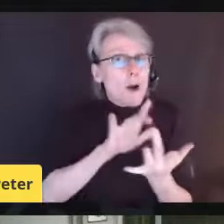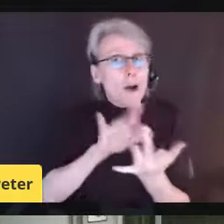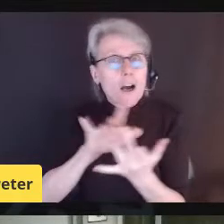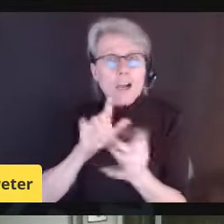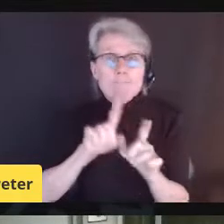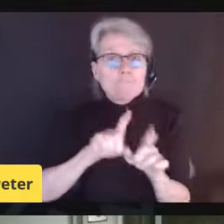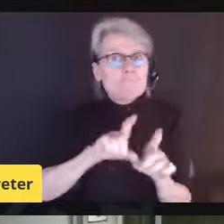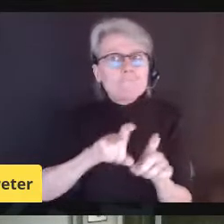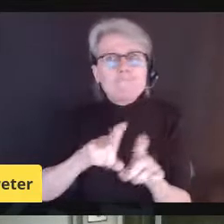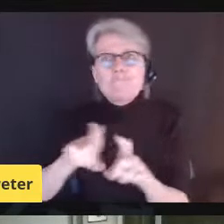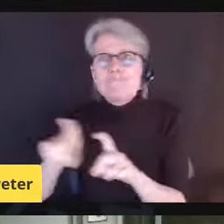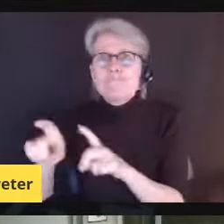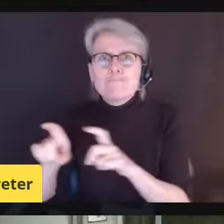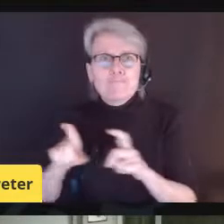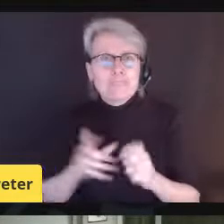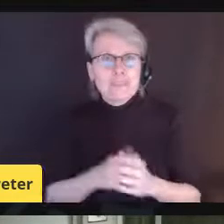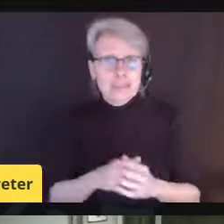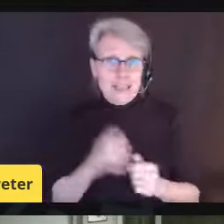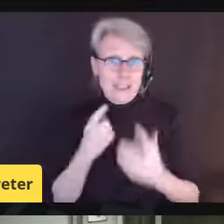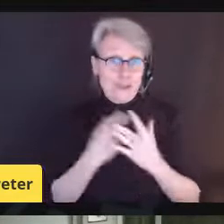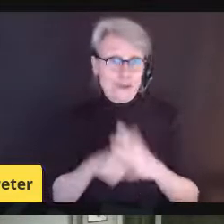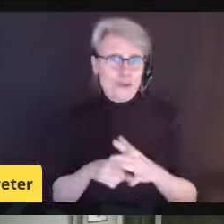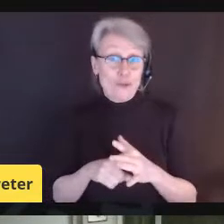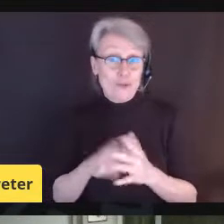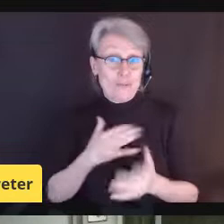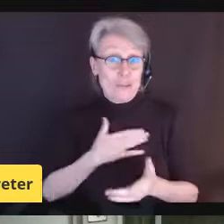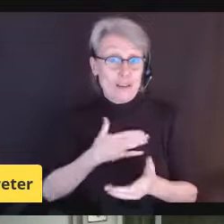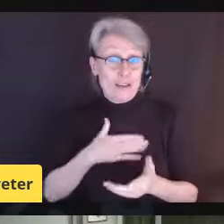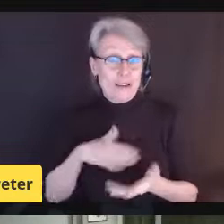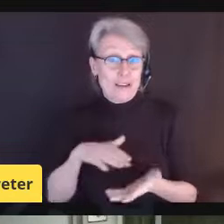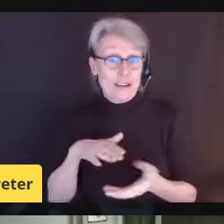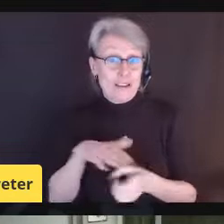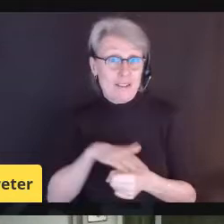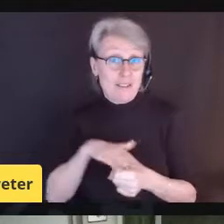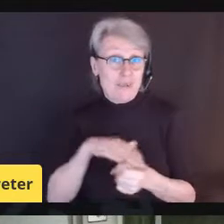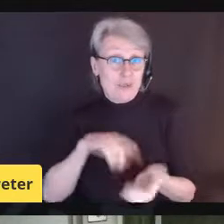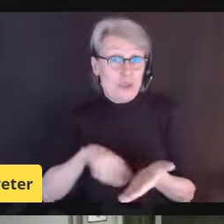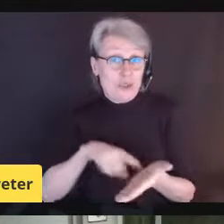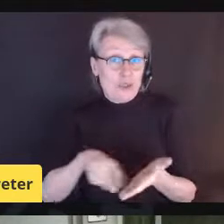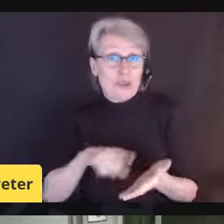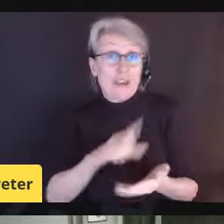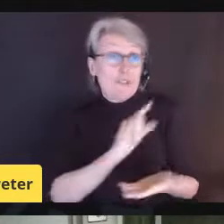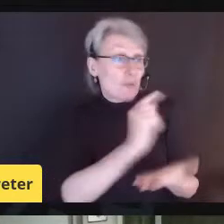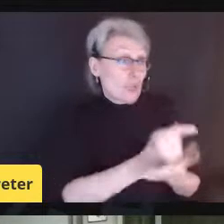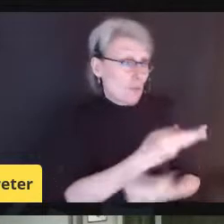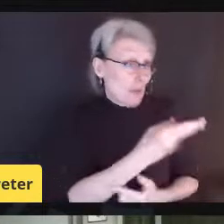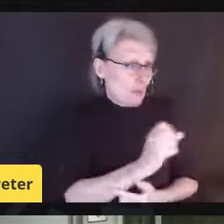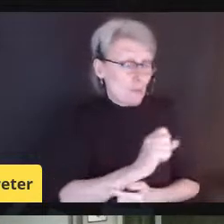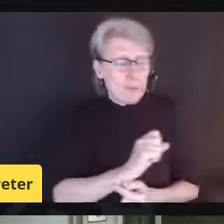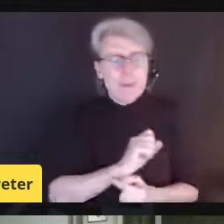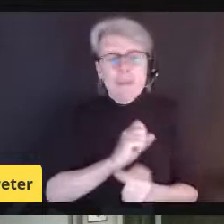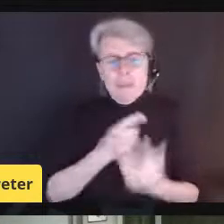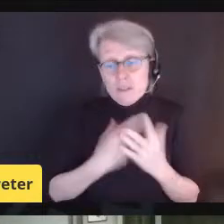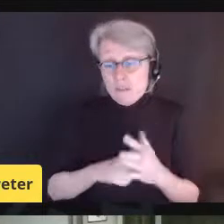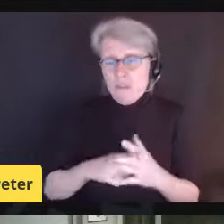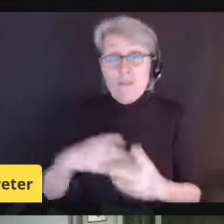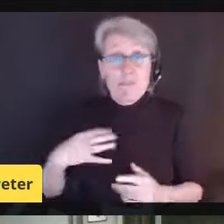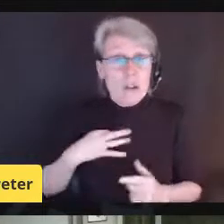can. When I started my research, I was fresh out of high school and I started volunteering and I